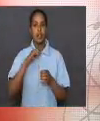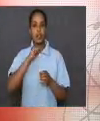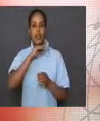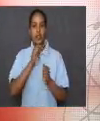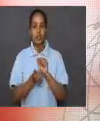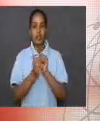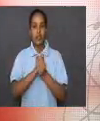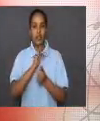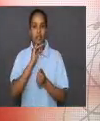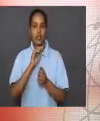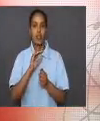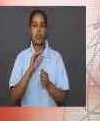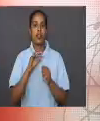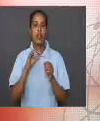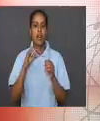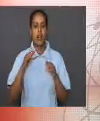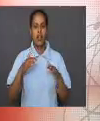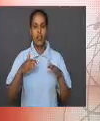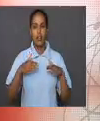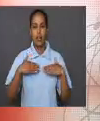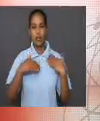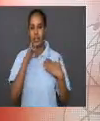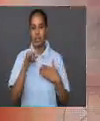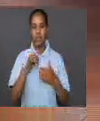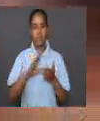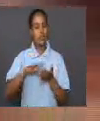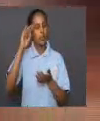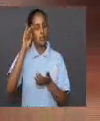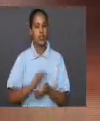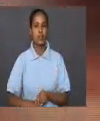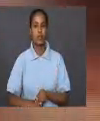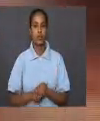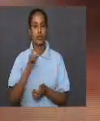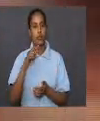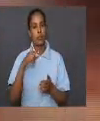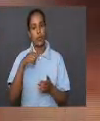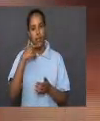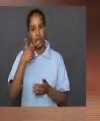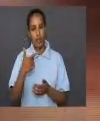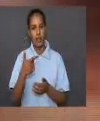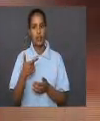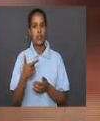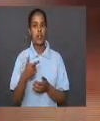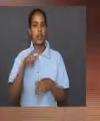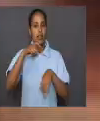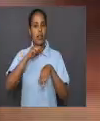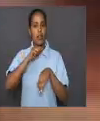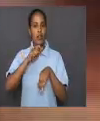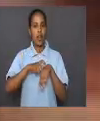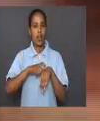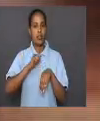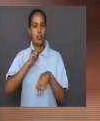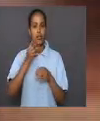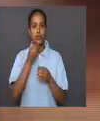Rancidity is not a very appetizing subject. You might have thought of a time when you